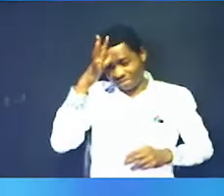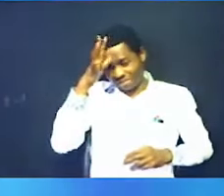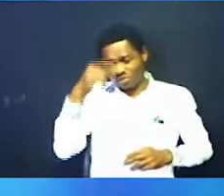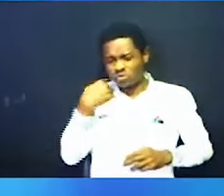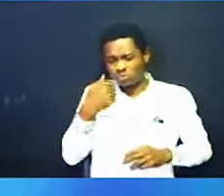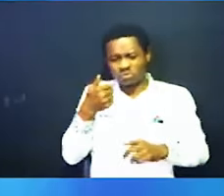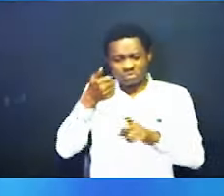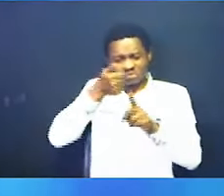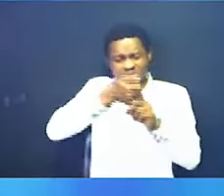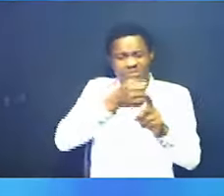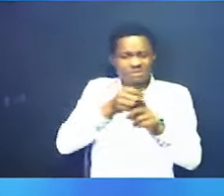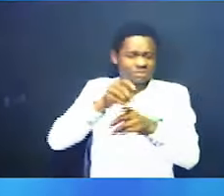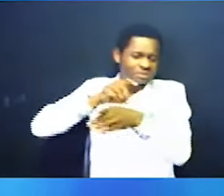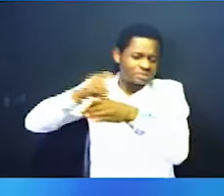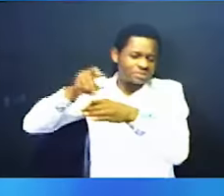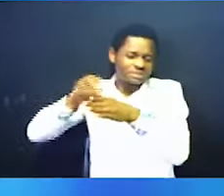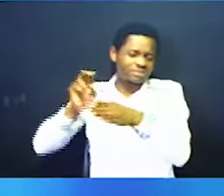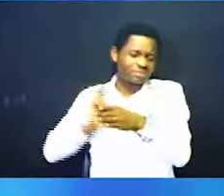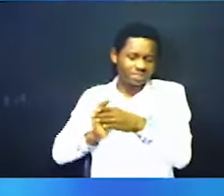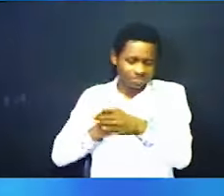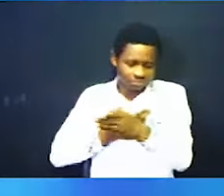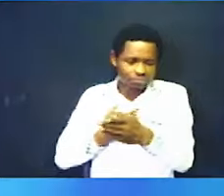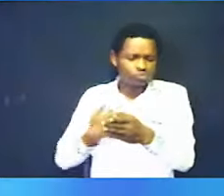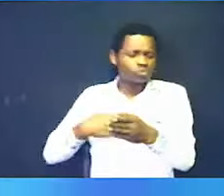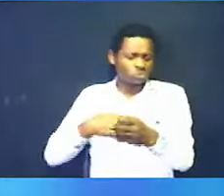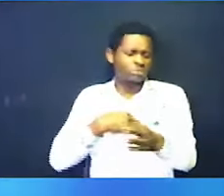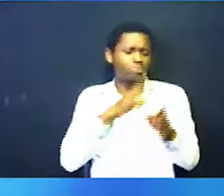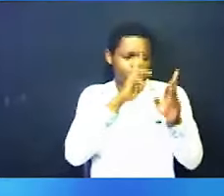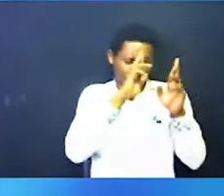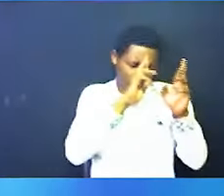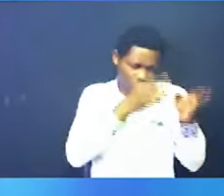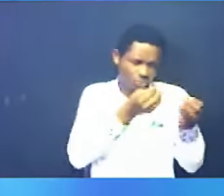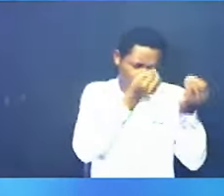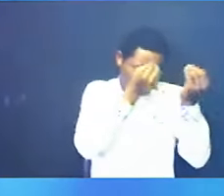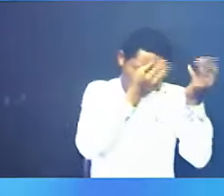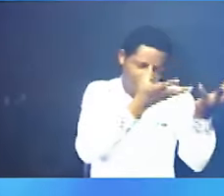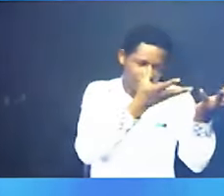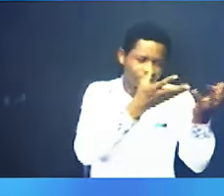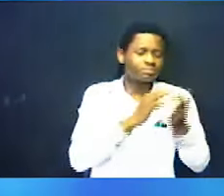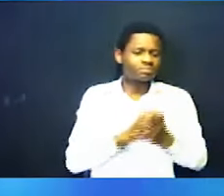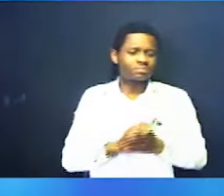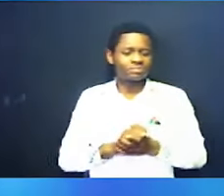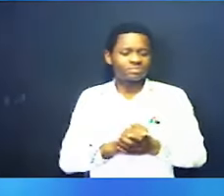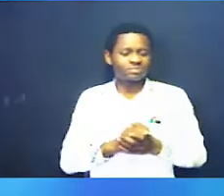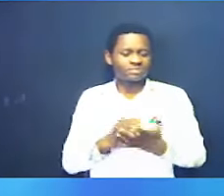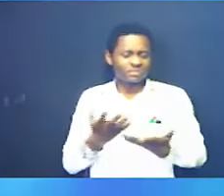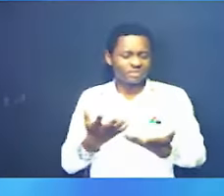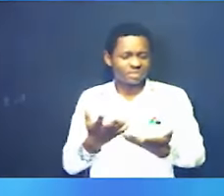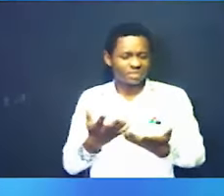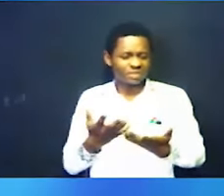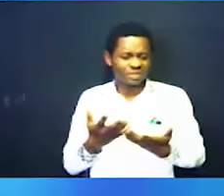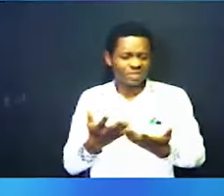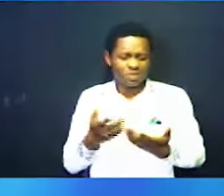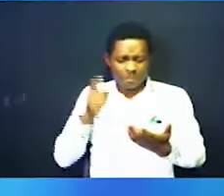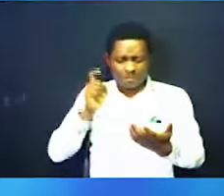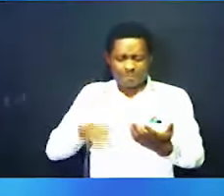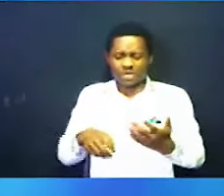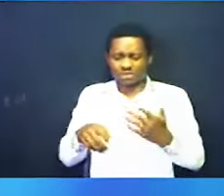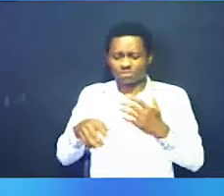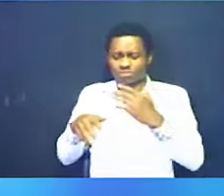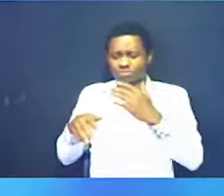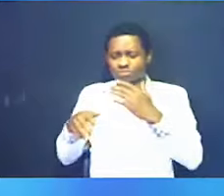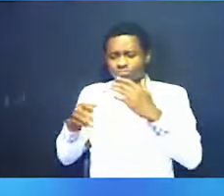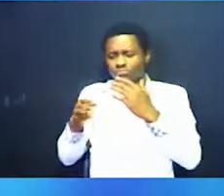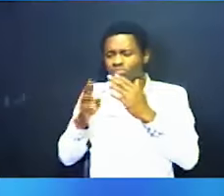disciplined us and we respected them for it. How much more should we submit to the Father